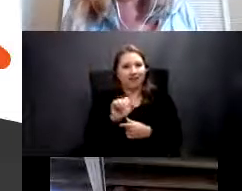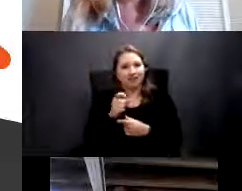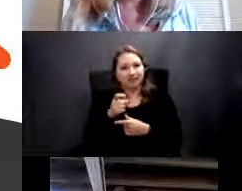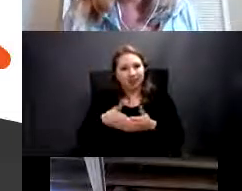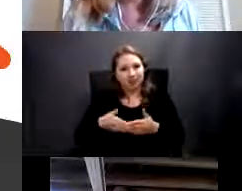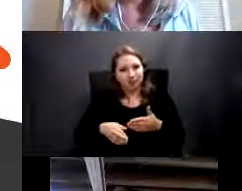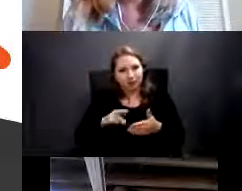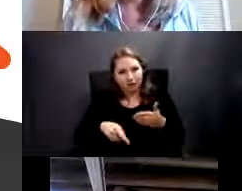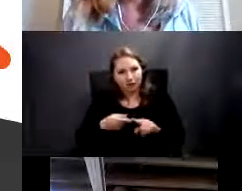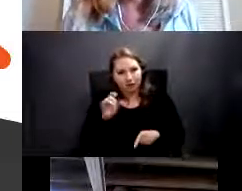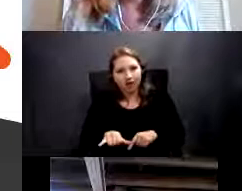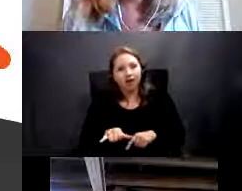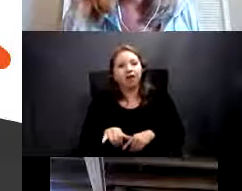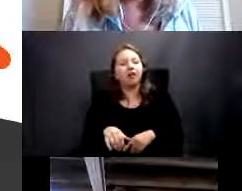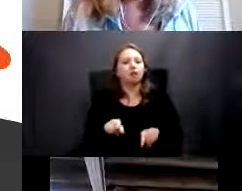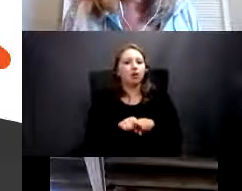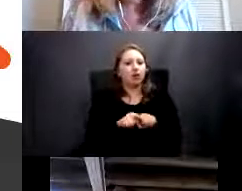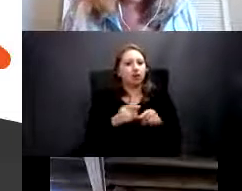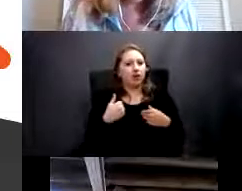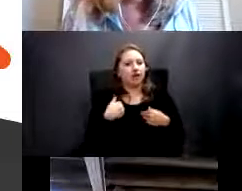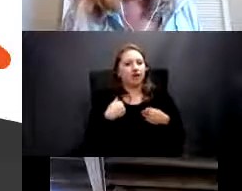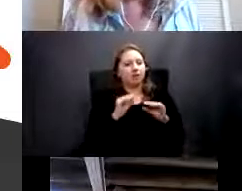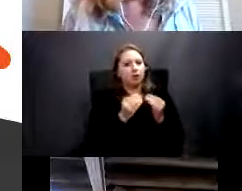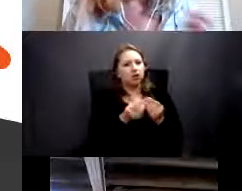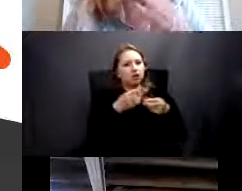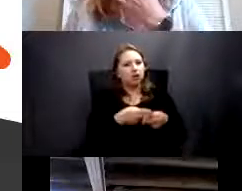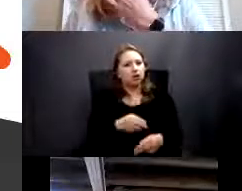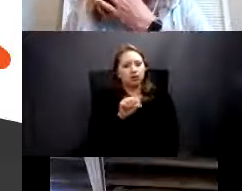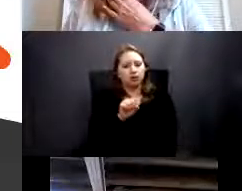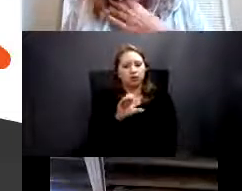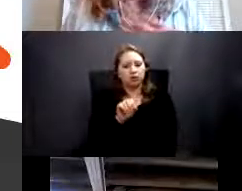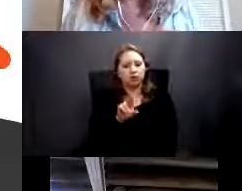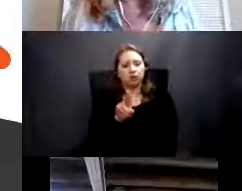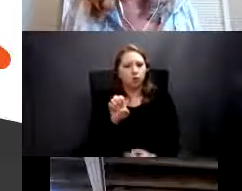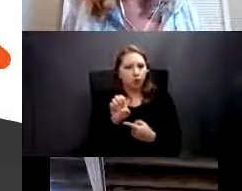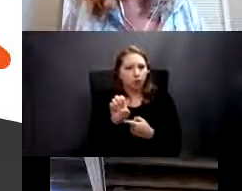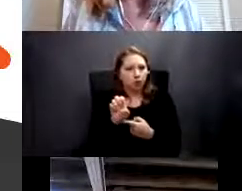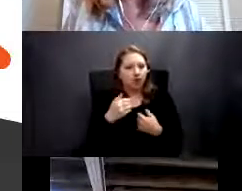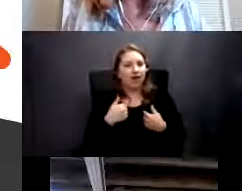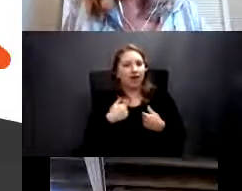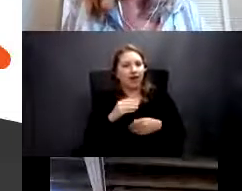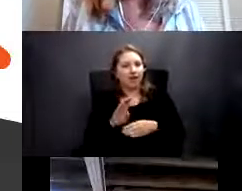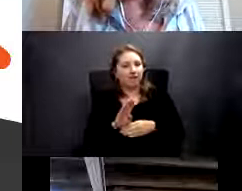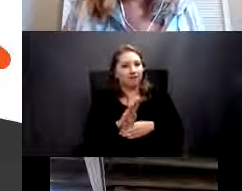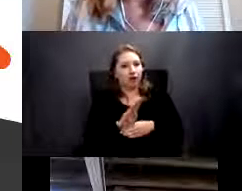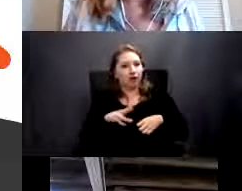there's also an organization, I believe it's called SCORE, that has entrepreneurs within